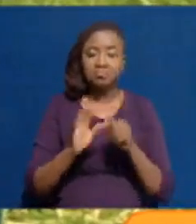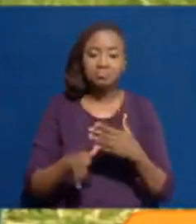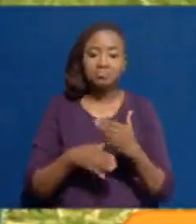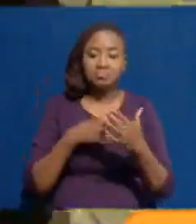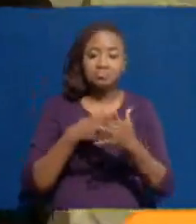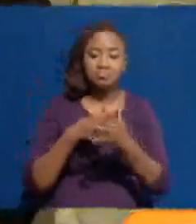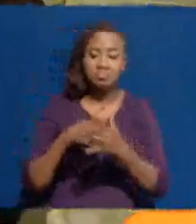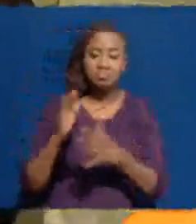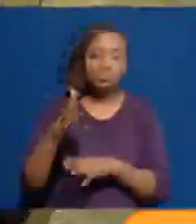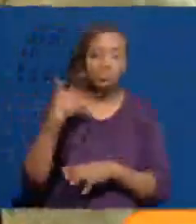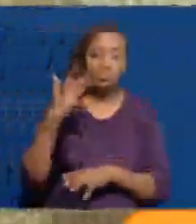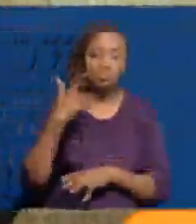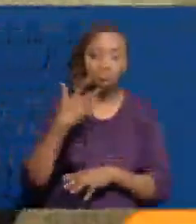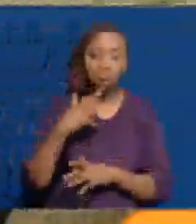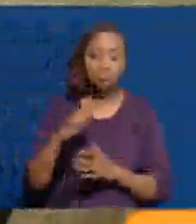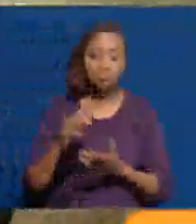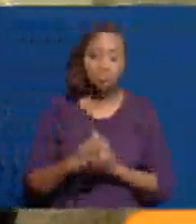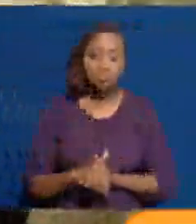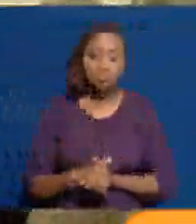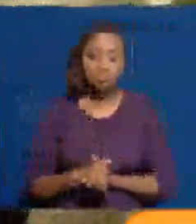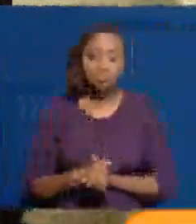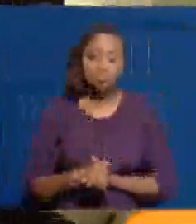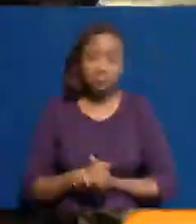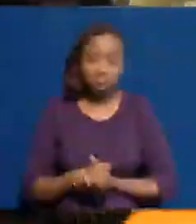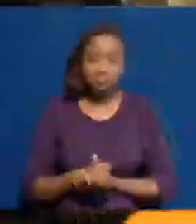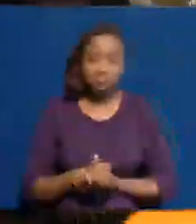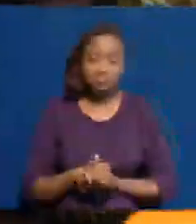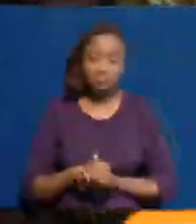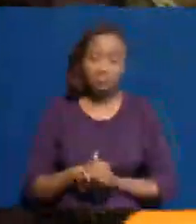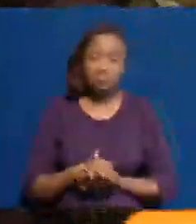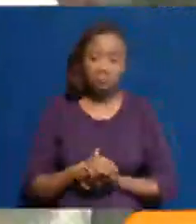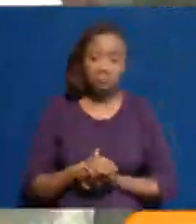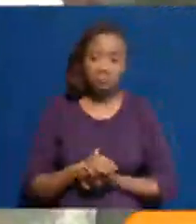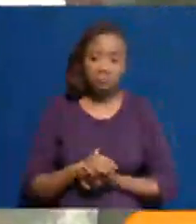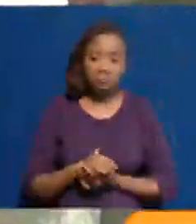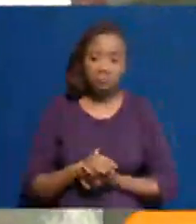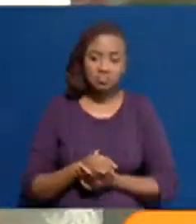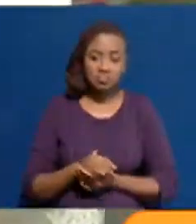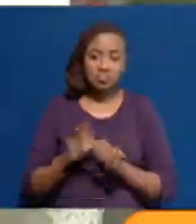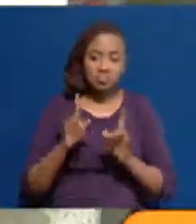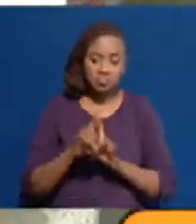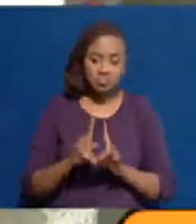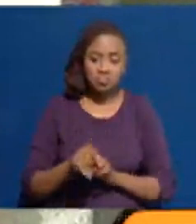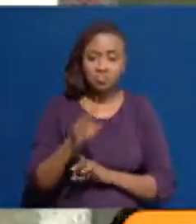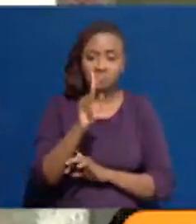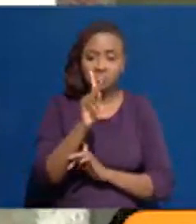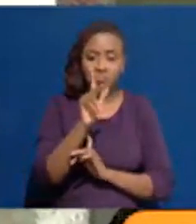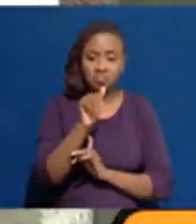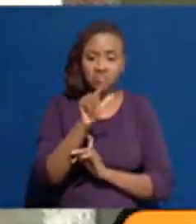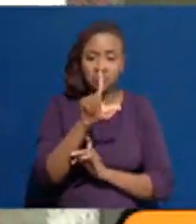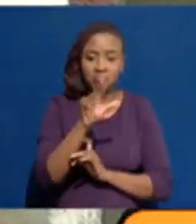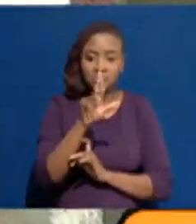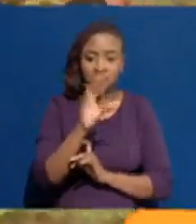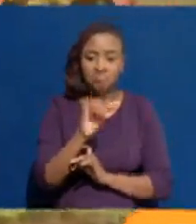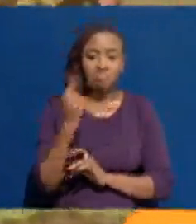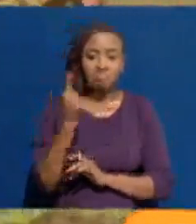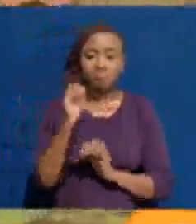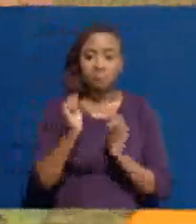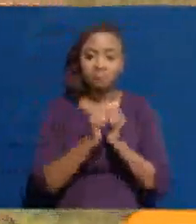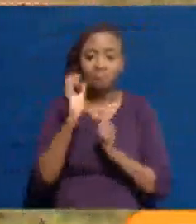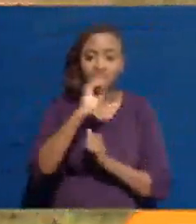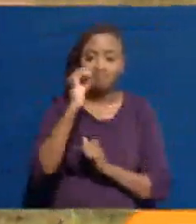barriers. According to the Kenya Agricultural and Livestock Research Organization, KALRO, only 10% of